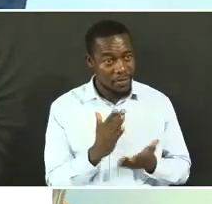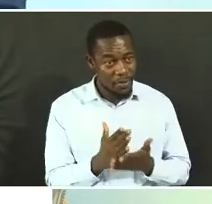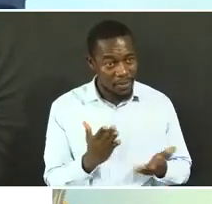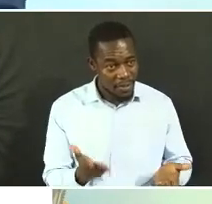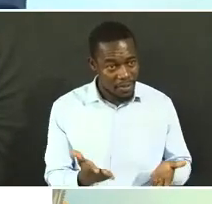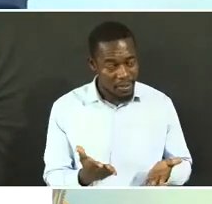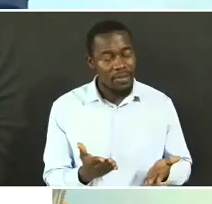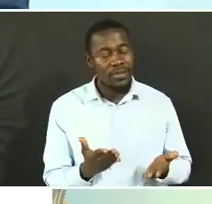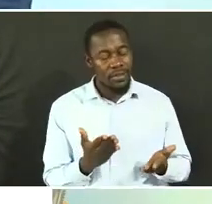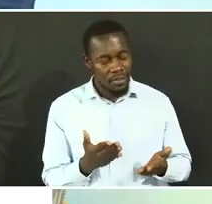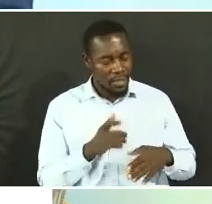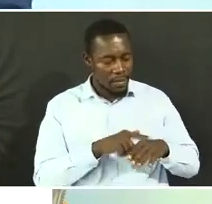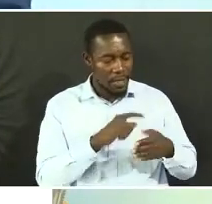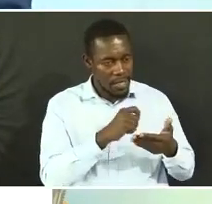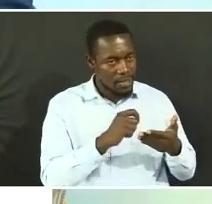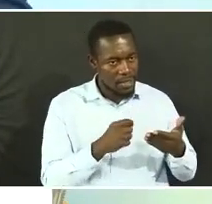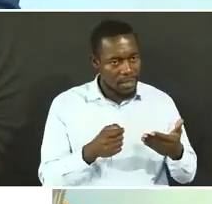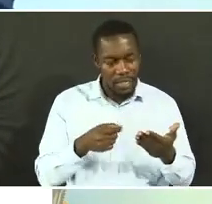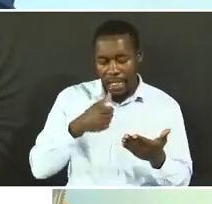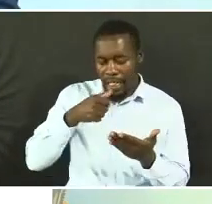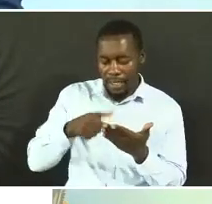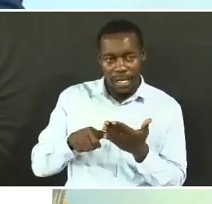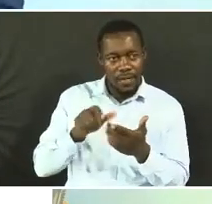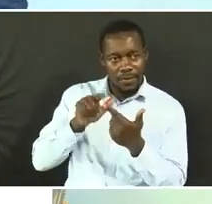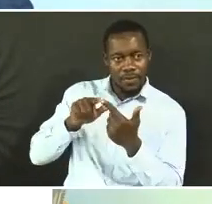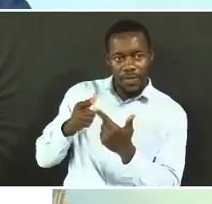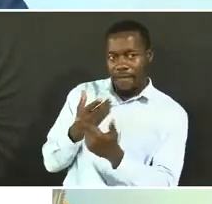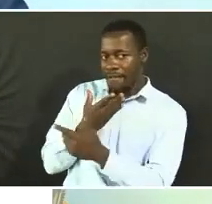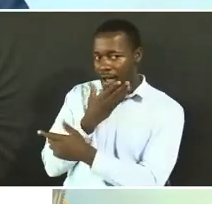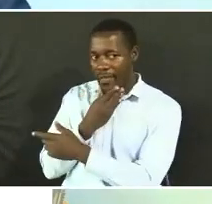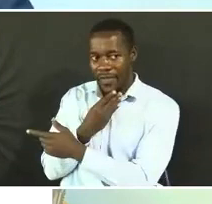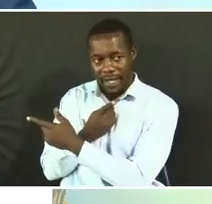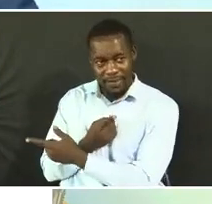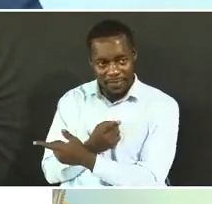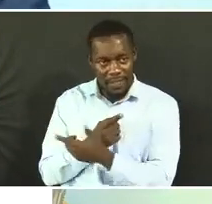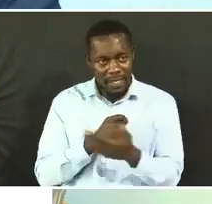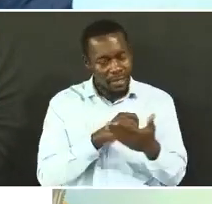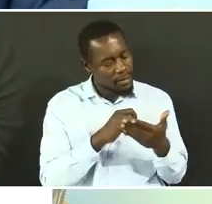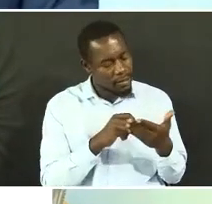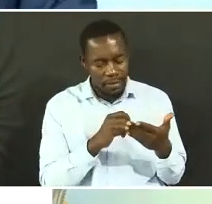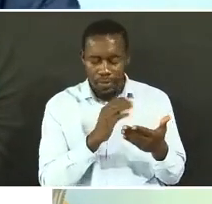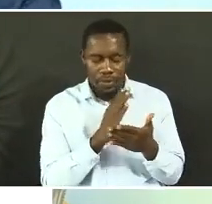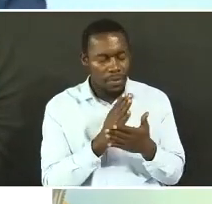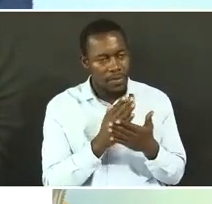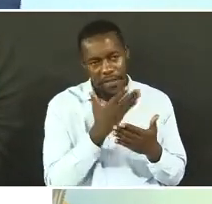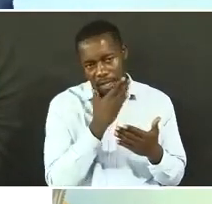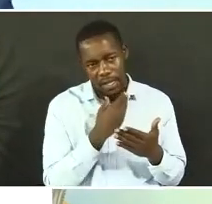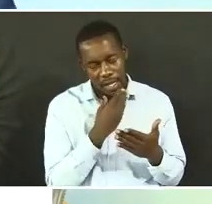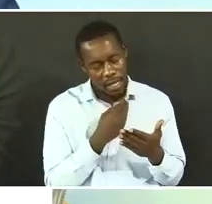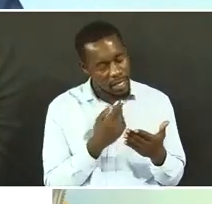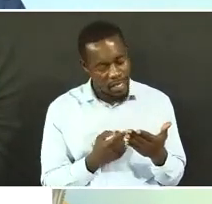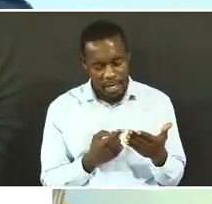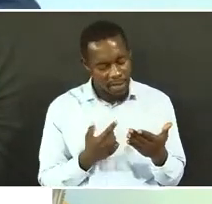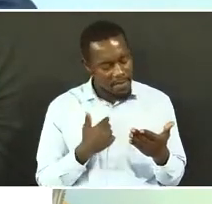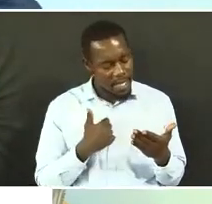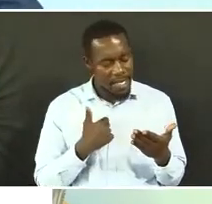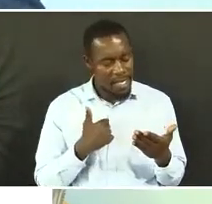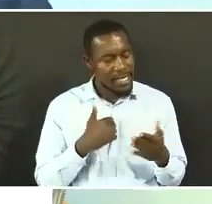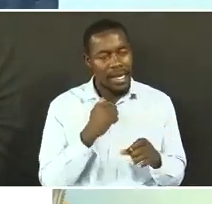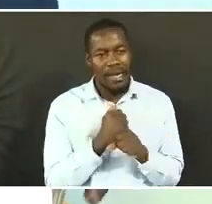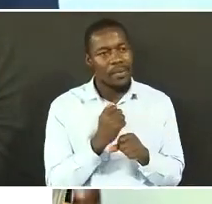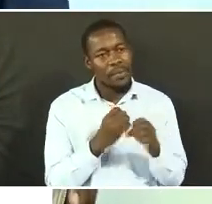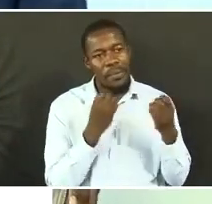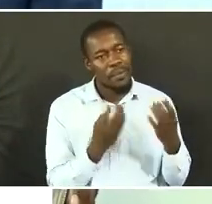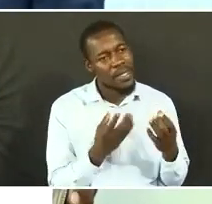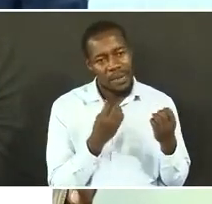aid. Daddy, mine has been a fast downward fall. I have moved from elegant